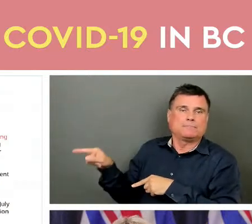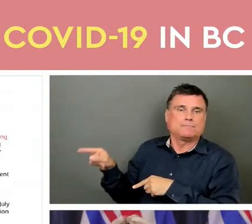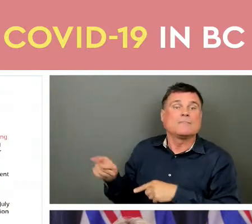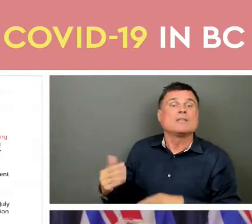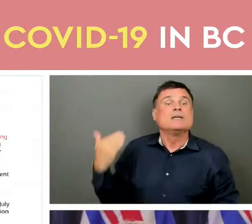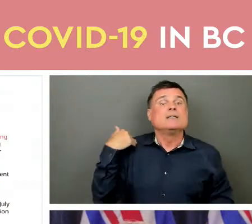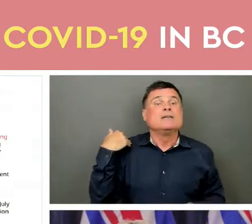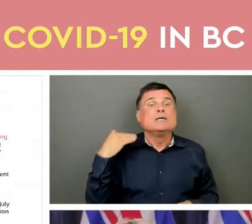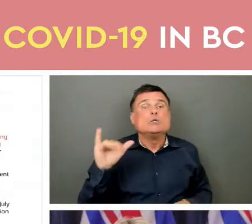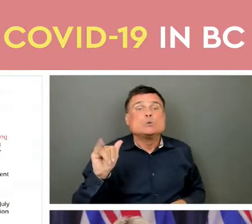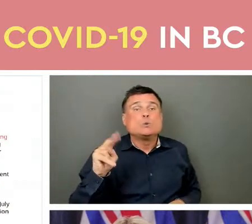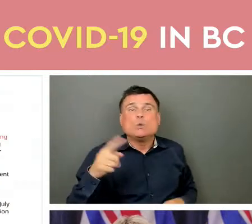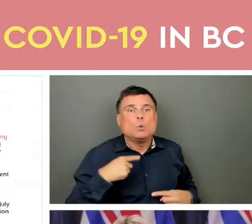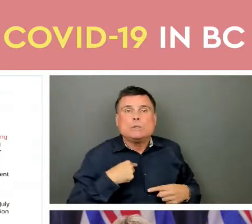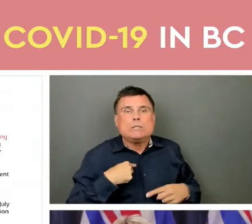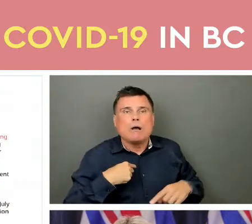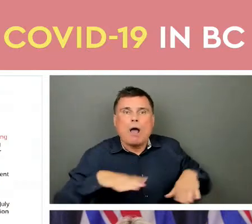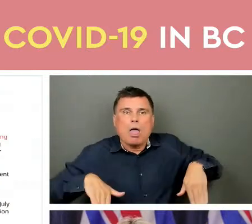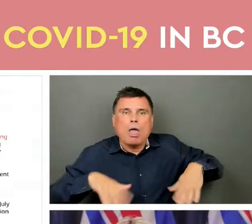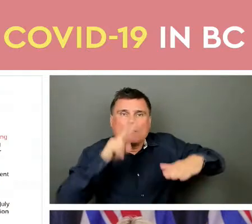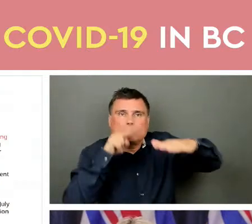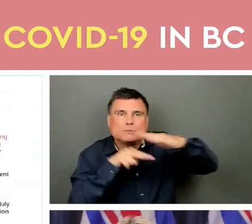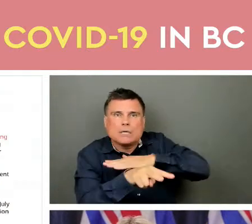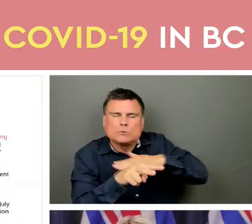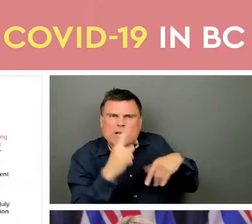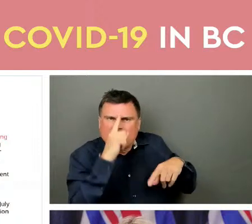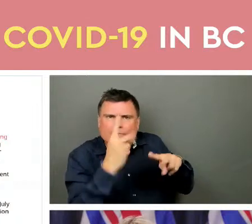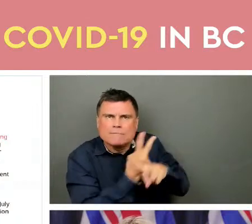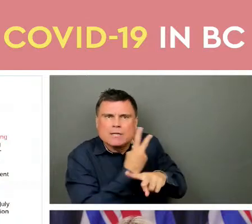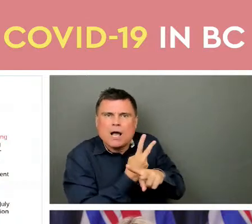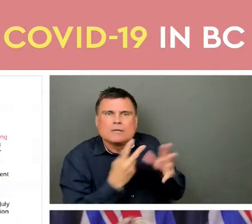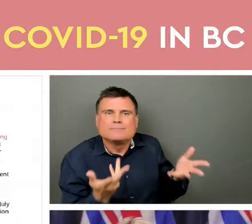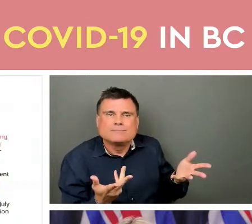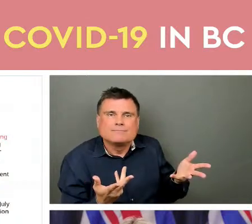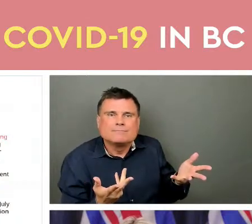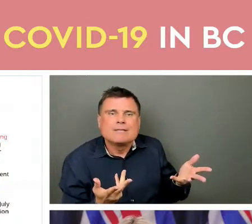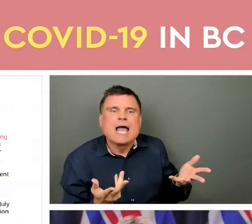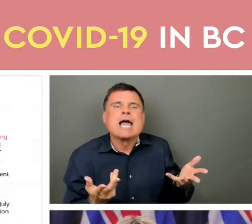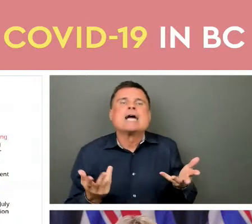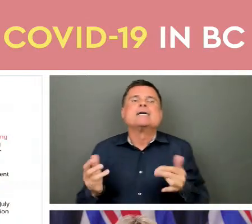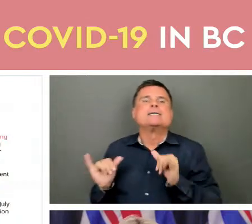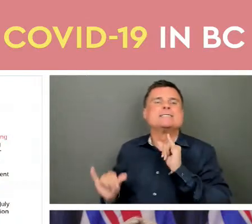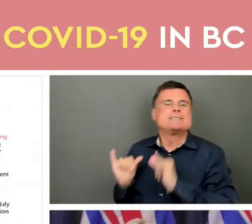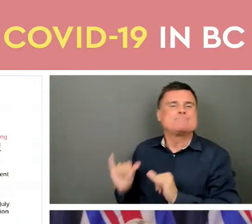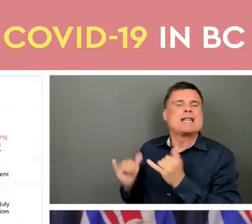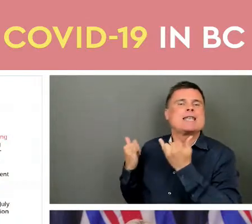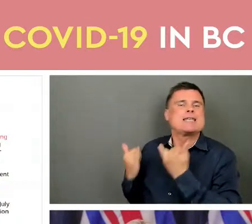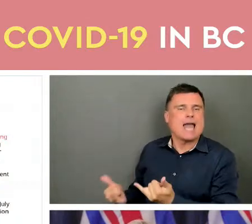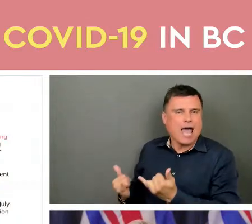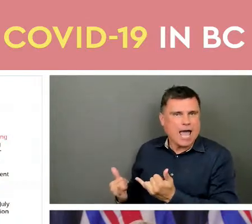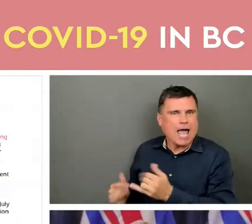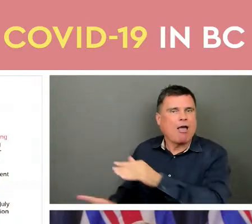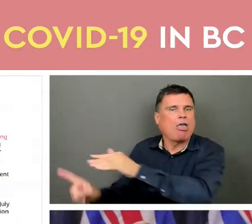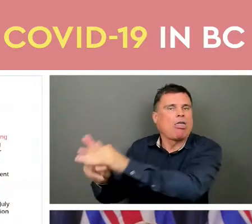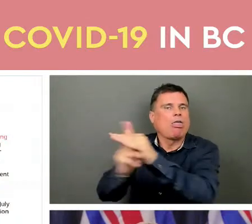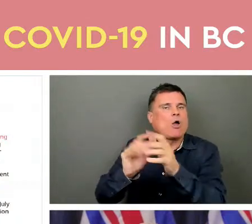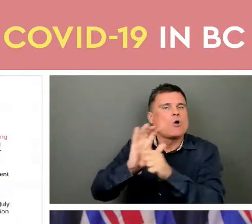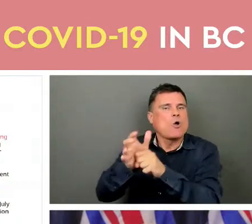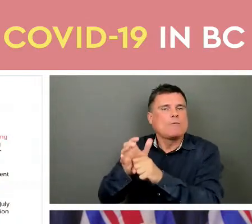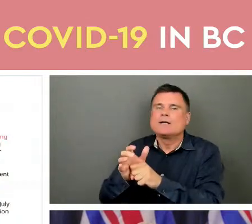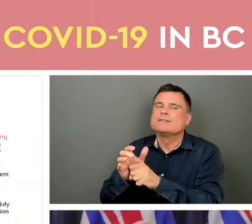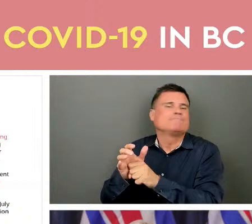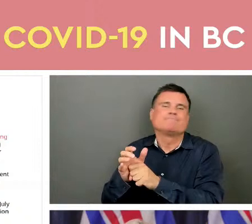predicted, but are the reasons why we knew that we might have to take regional measures to address some of this